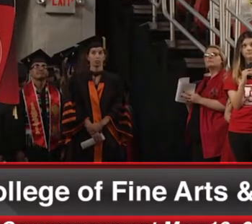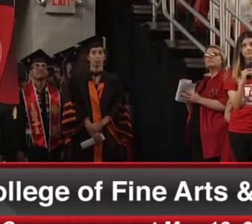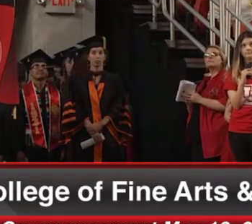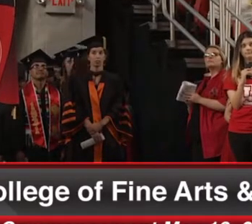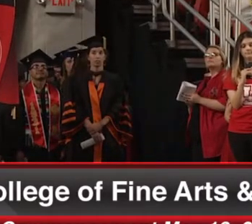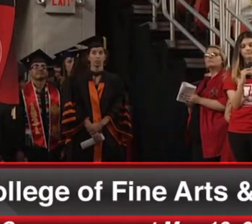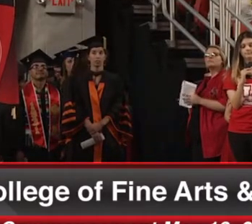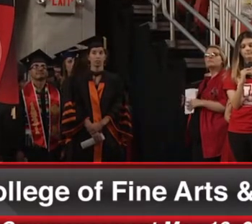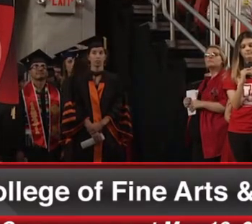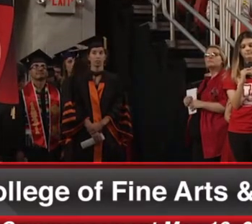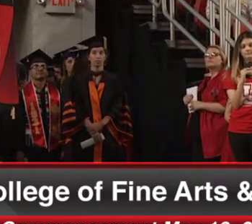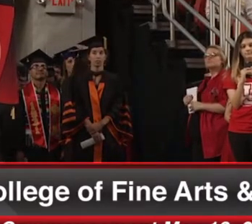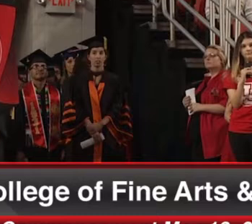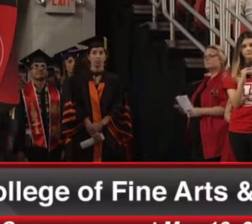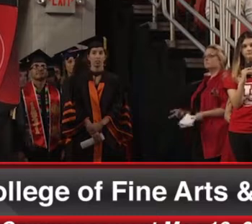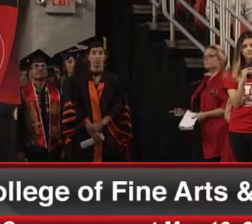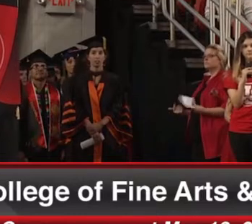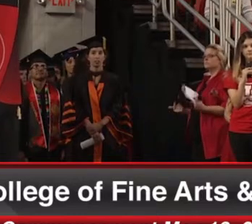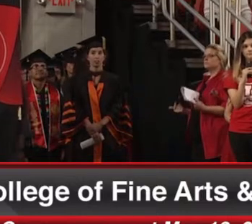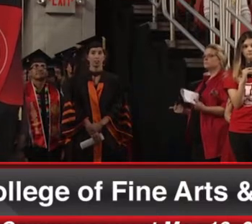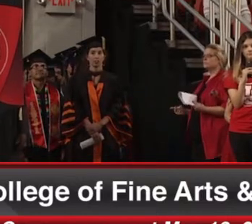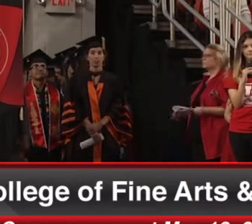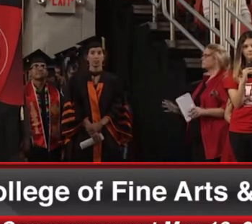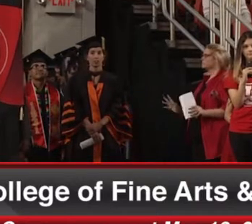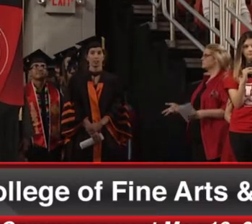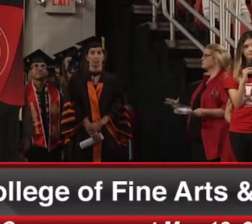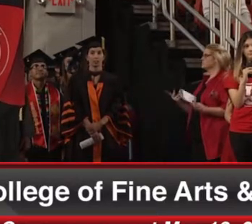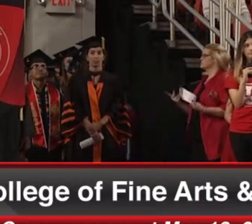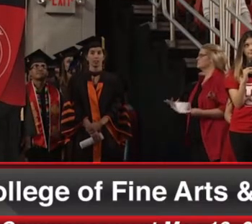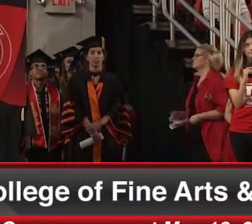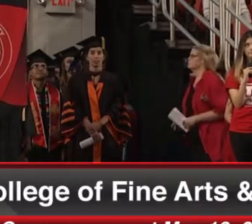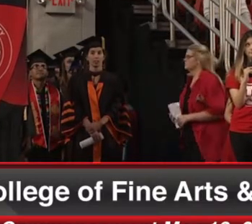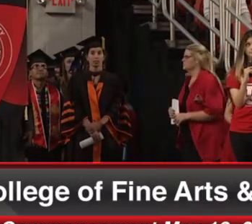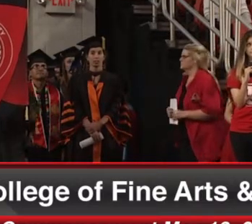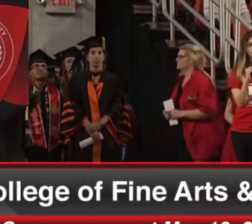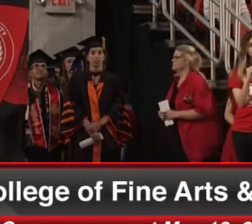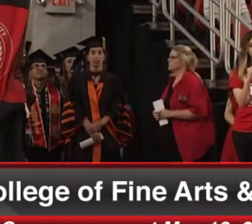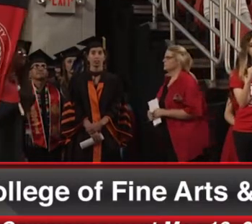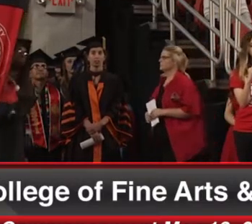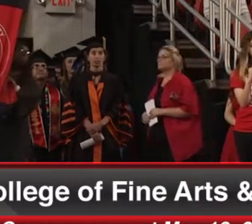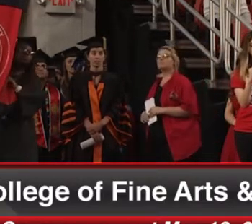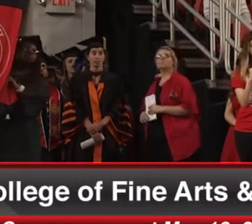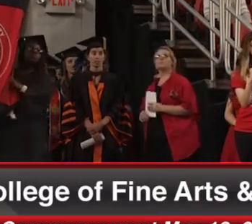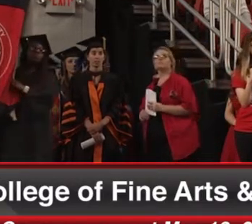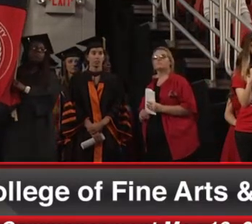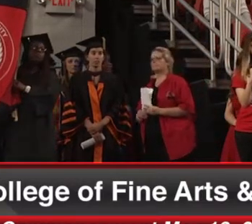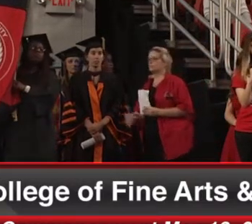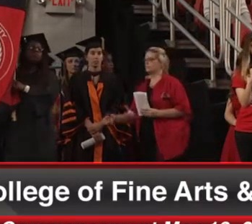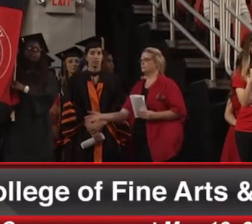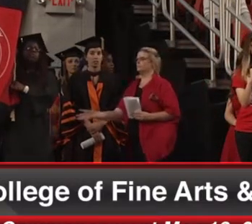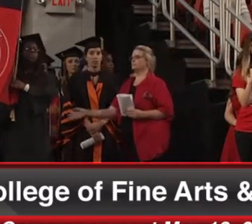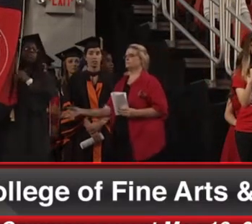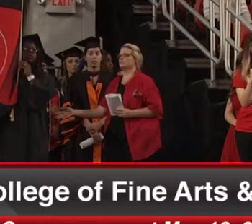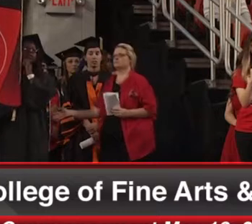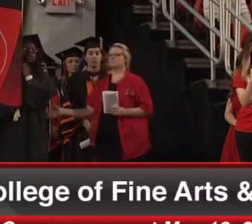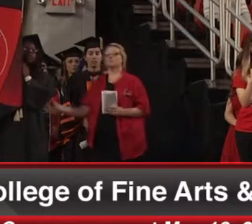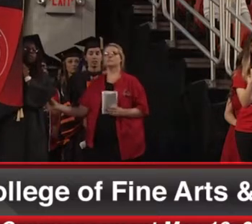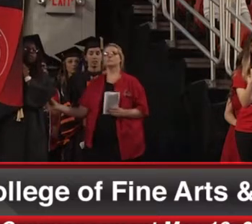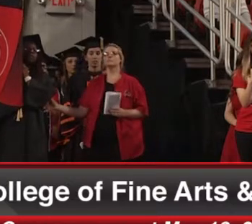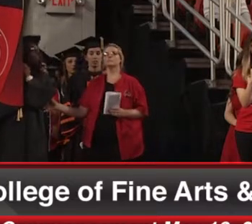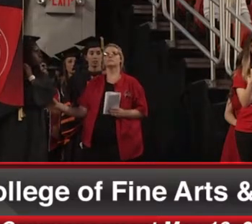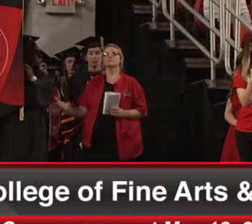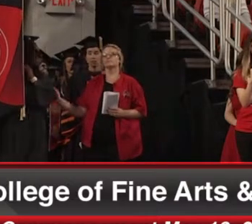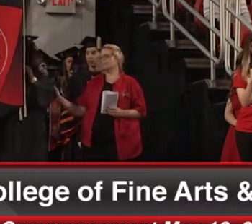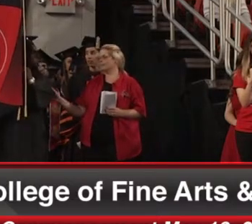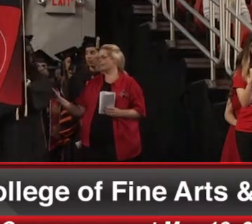So I invite you to stand with me and welcome the next chapter of Lamar University's story as they enter the arena